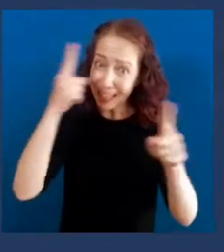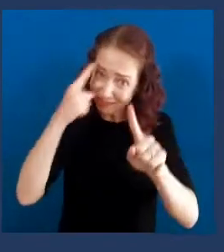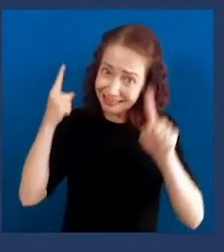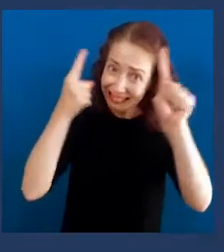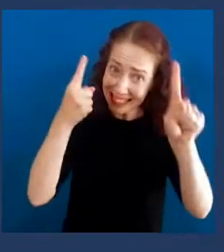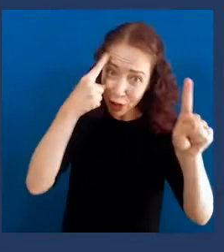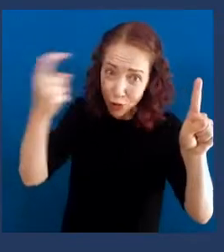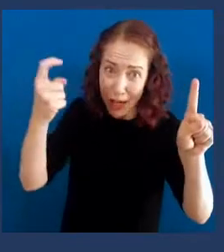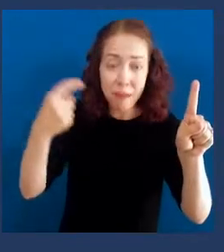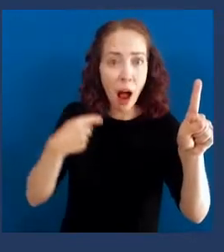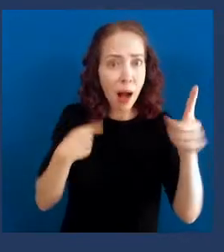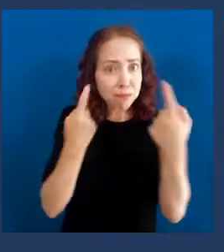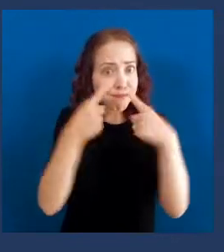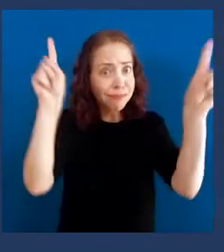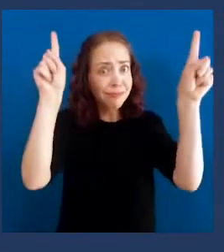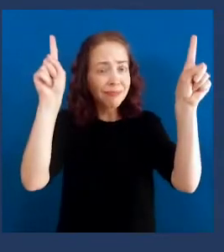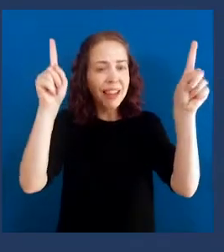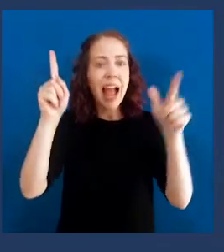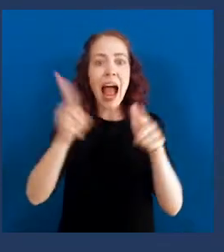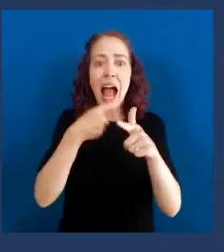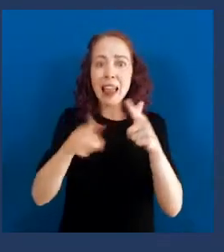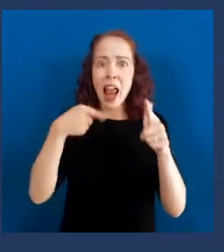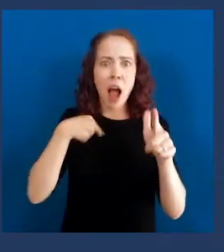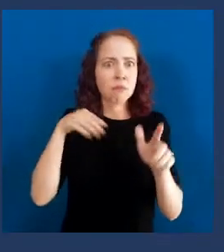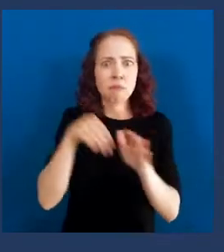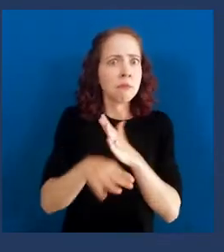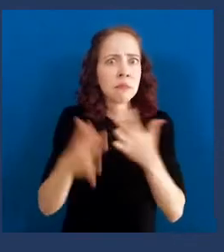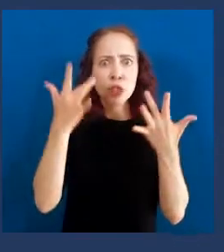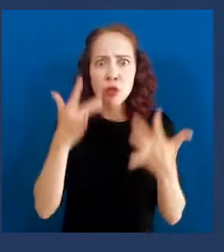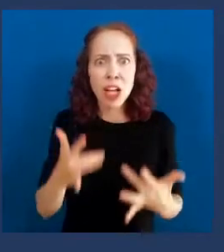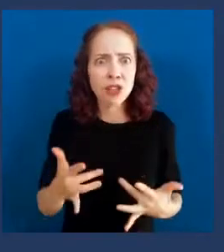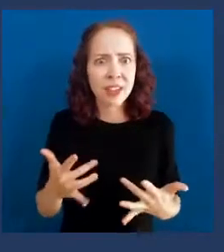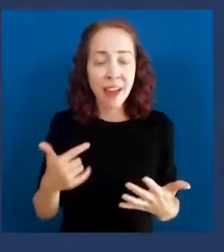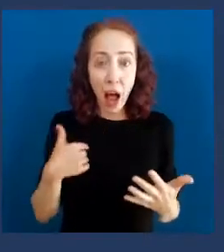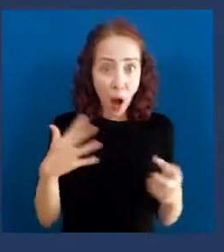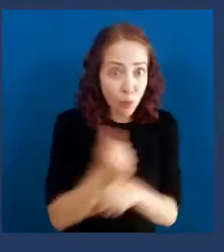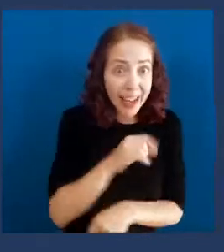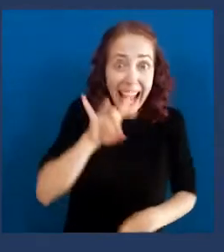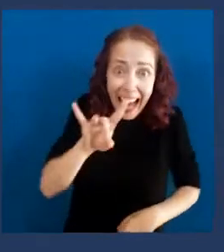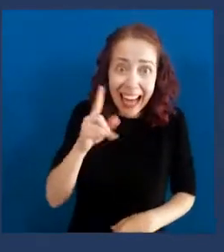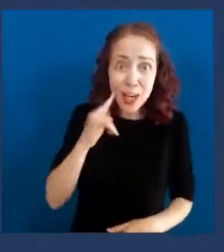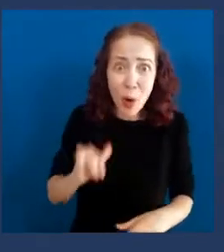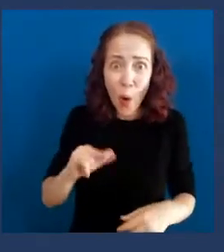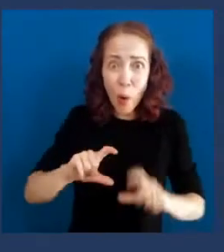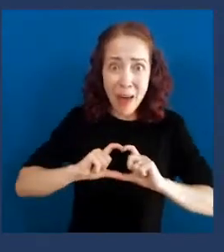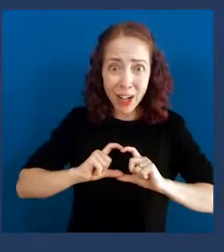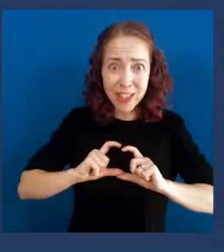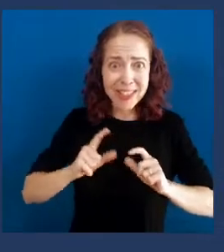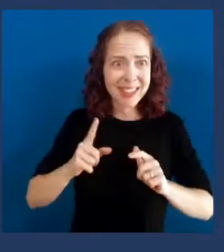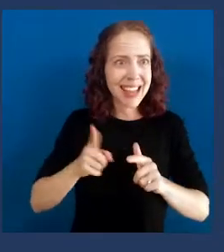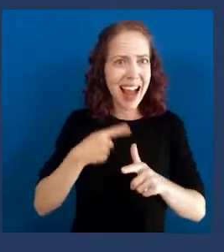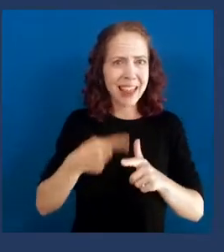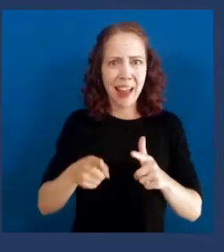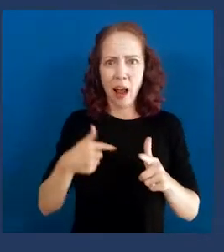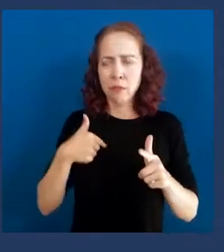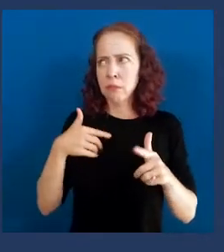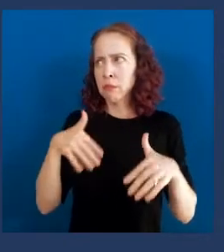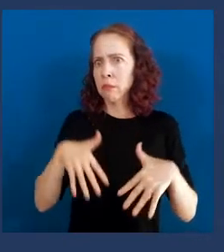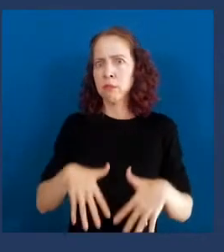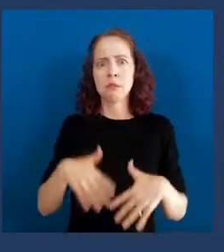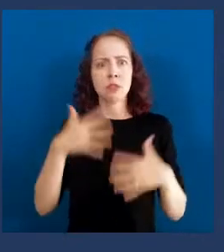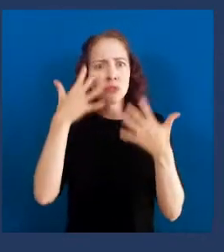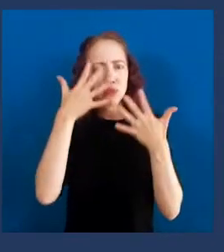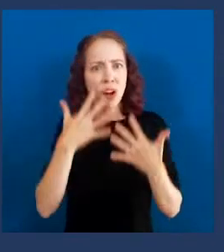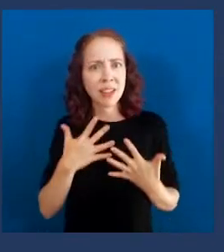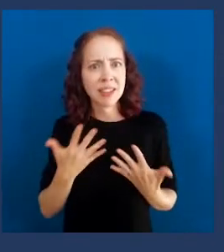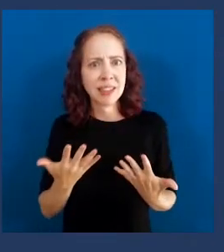all dreams was accomplished and I fell into the biggest state of depression, right? Like I win 8 gold medals and then I'm depressed. So I think it's just